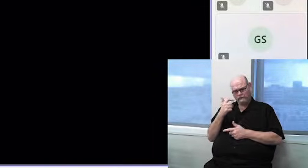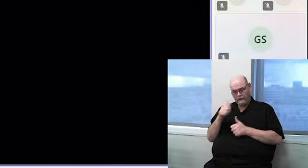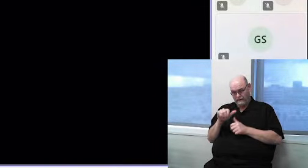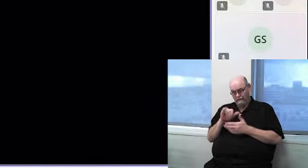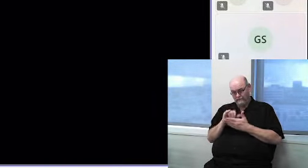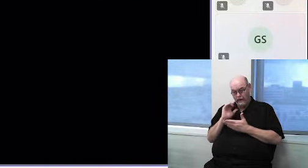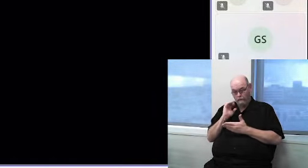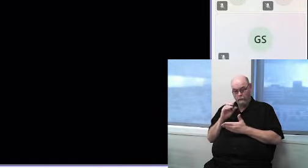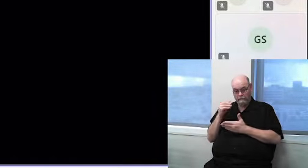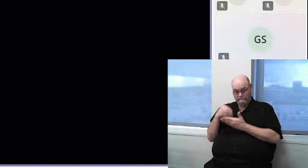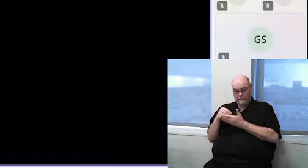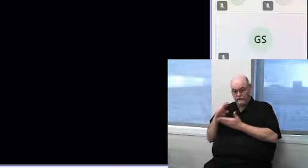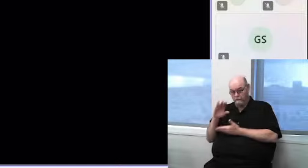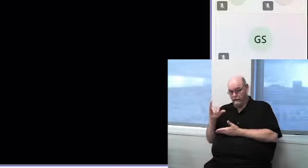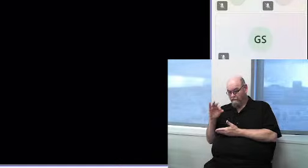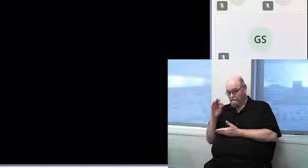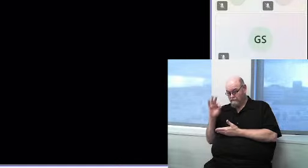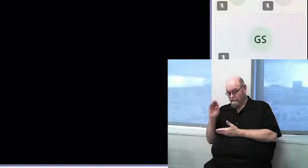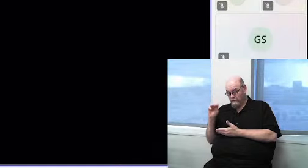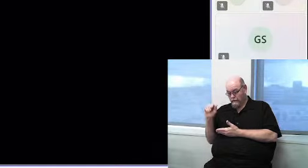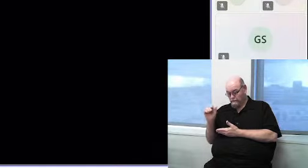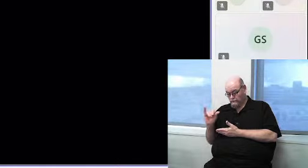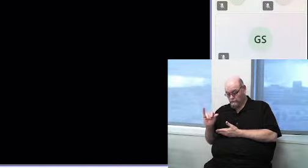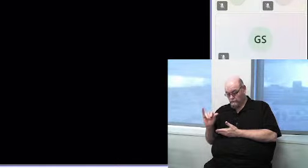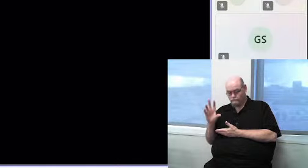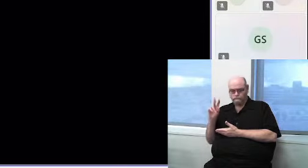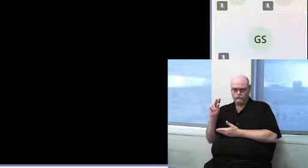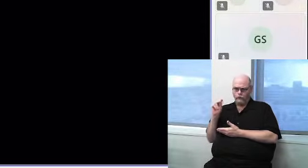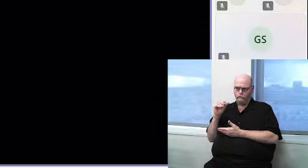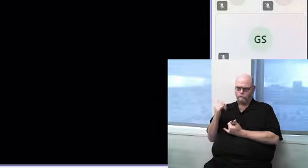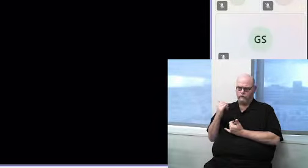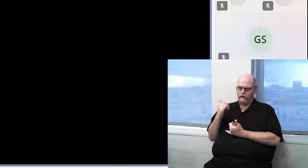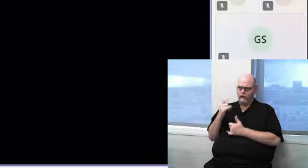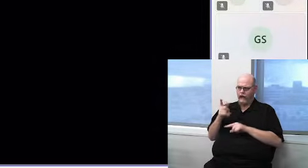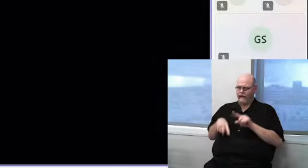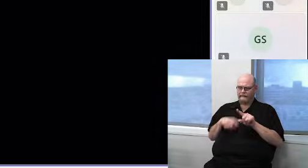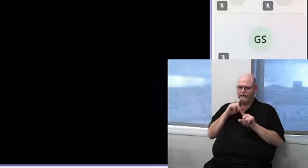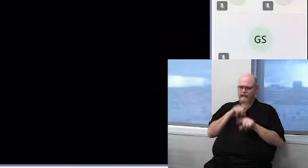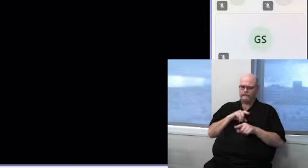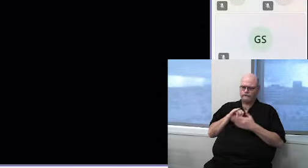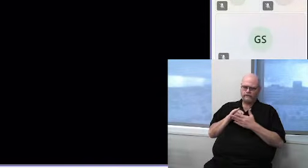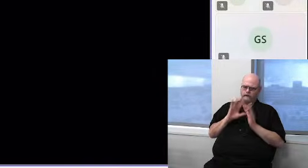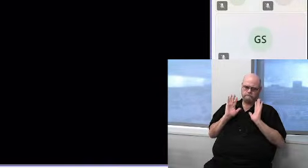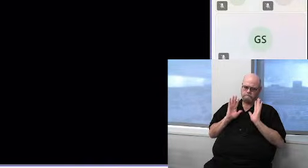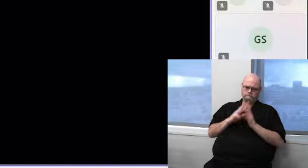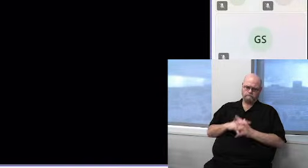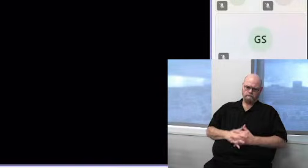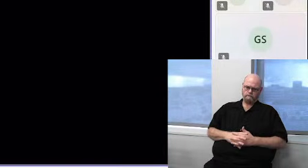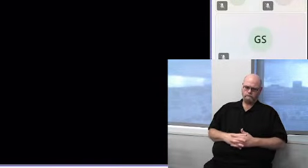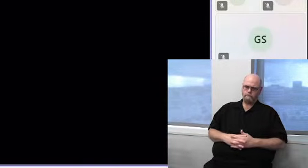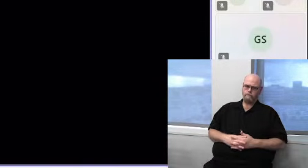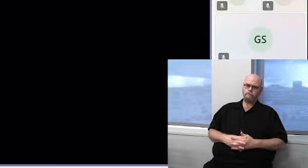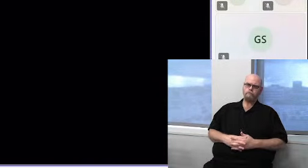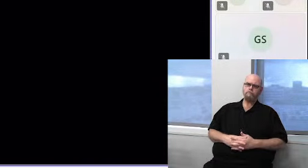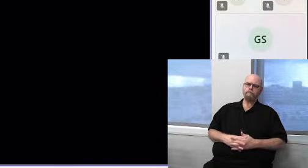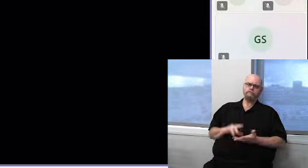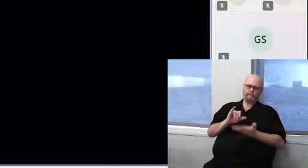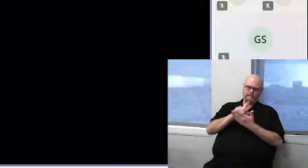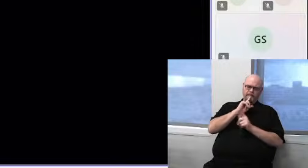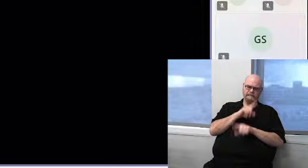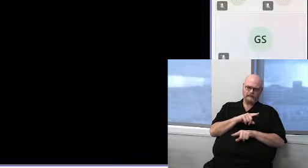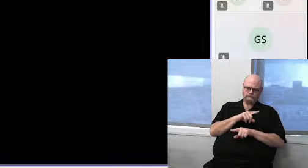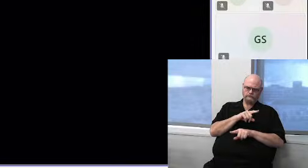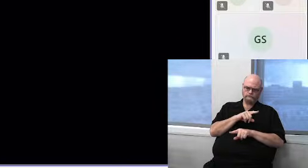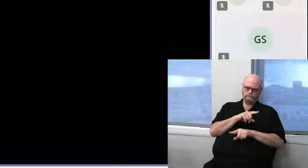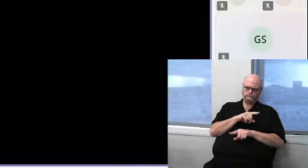you asking for any portion of that to be funded by FEMA? At this time, no. Okay. Cannot answer that way. Okay. That's the